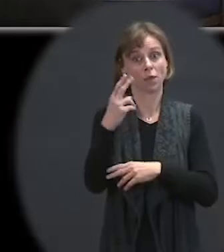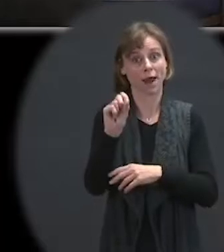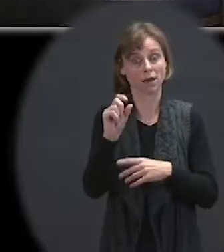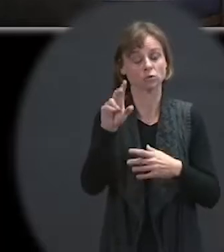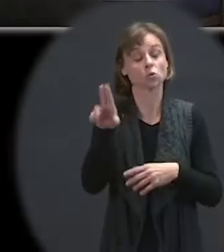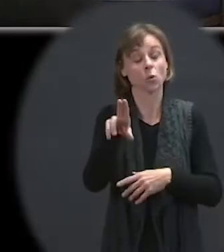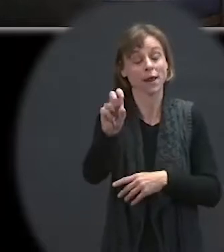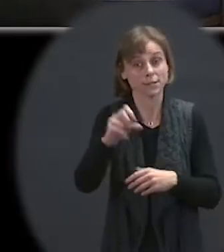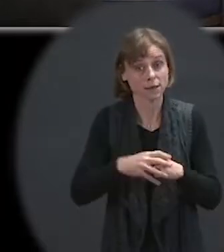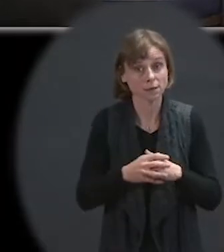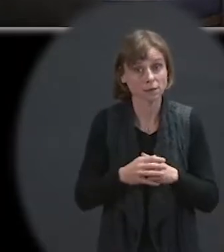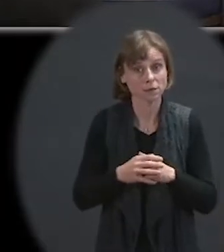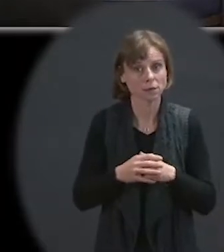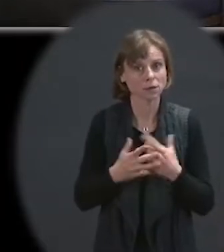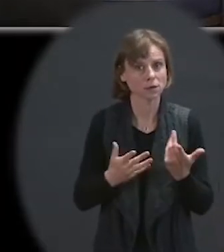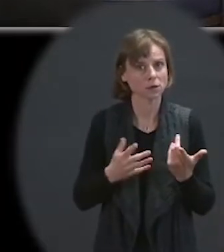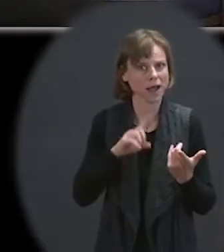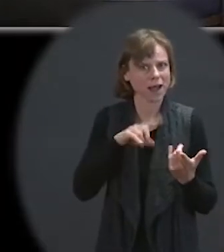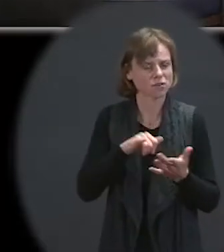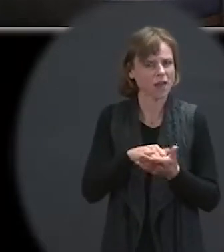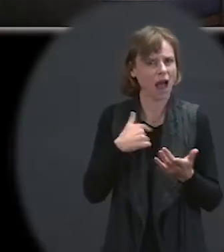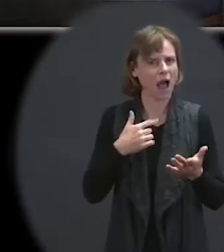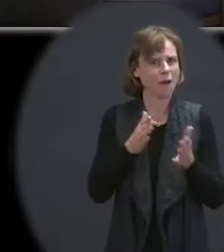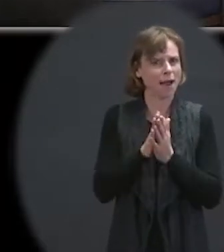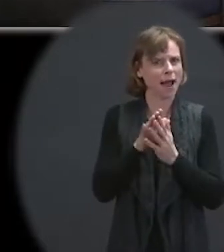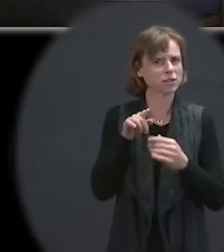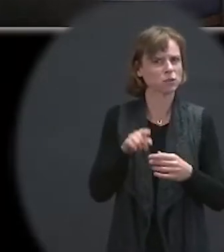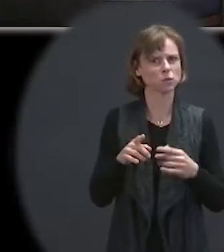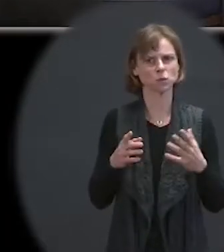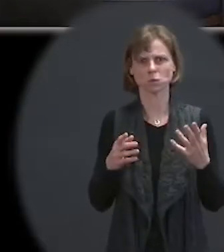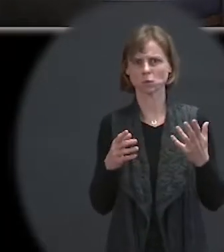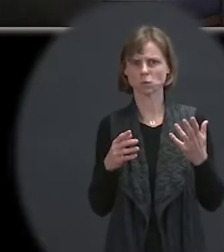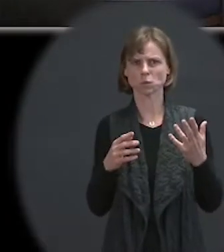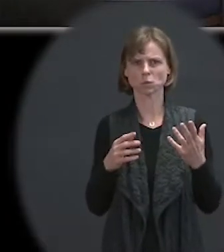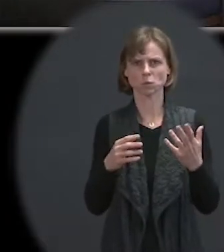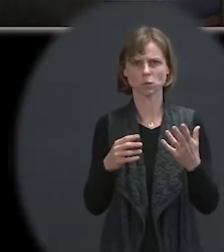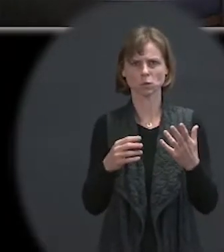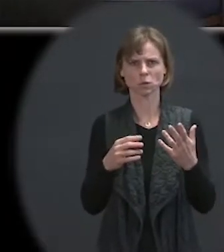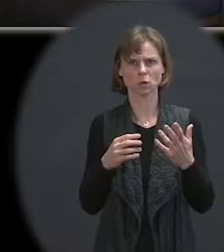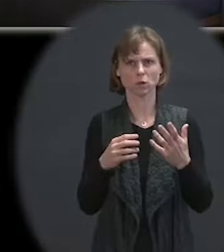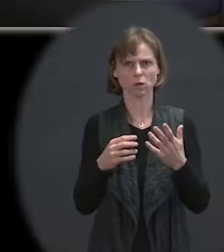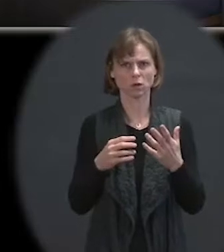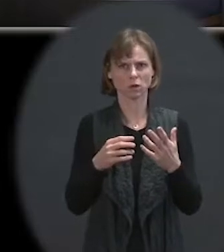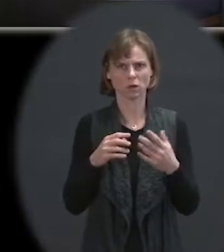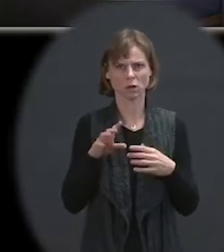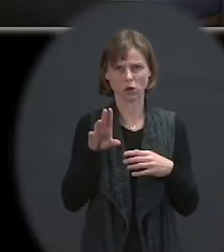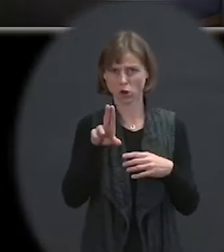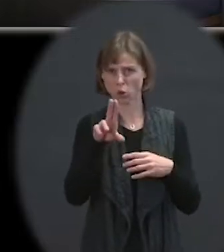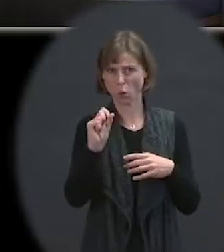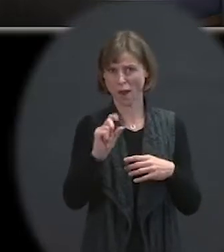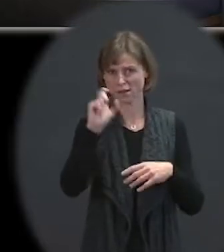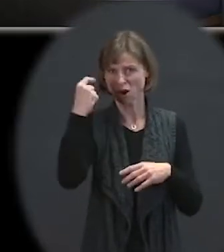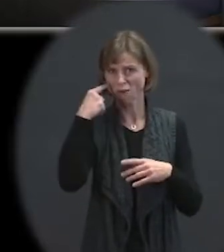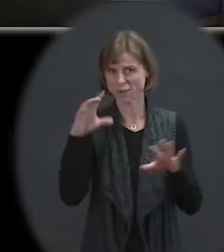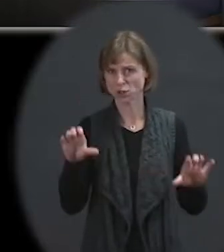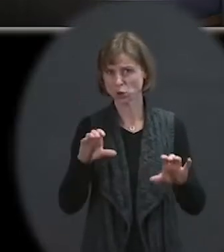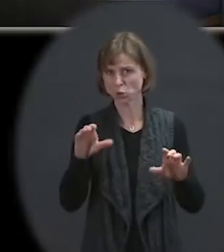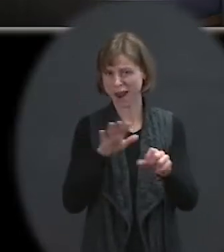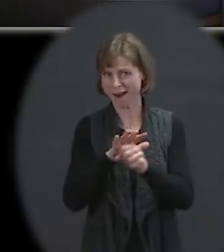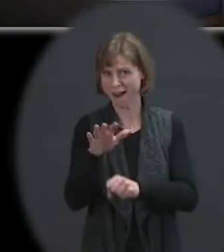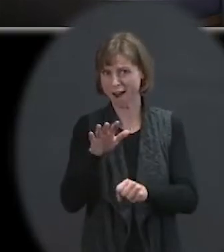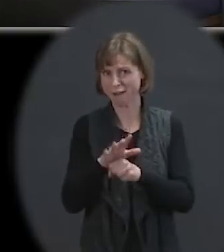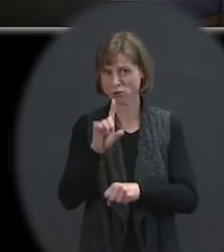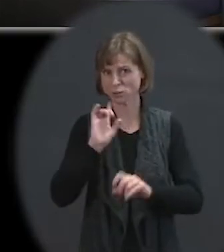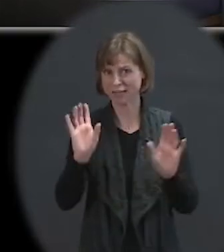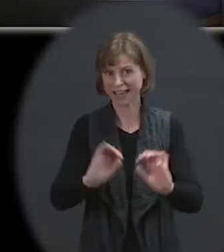then. I guess I'd ask you, is the administration, is the U.S. government doing enough to make clear to that